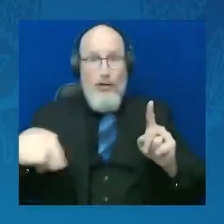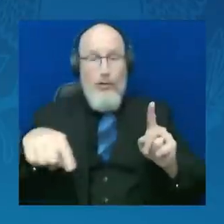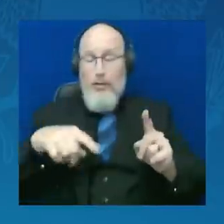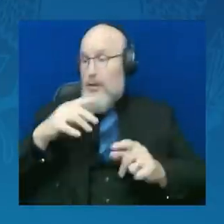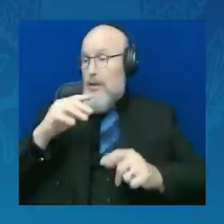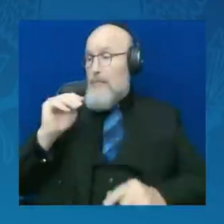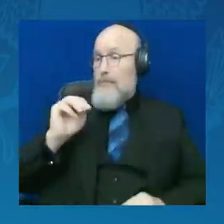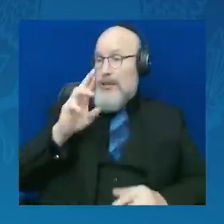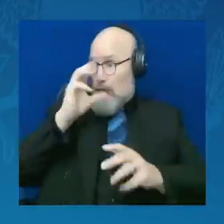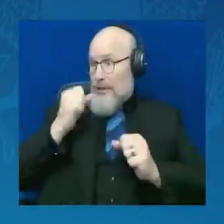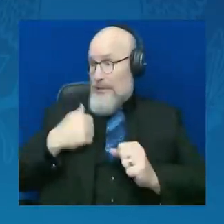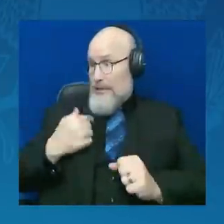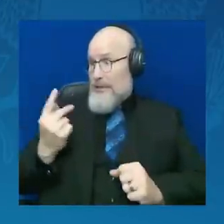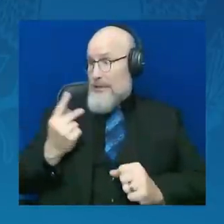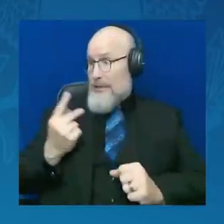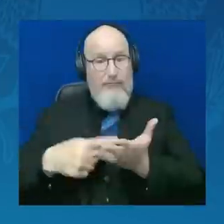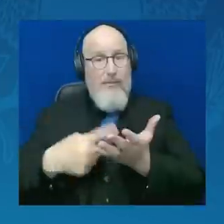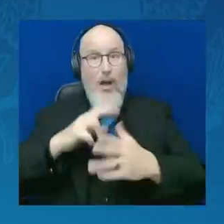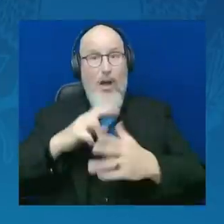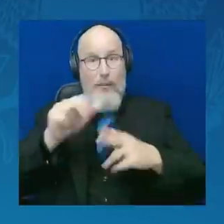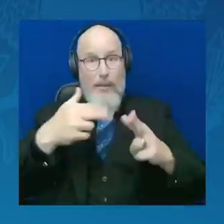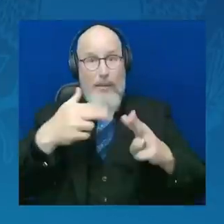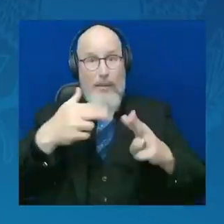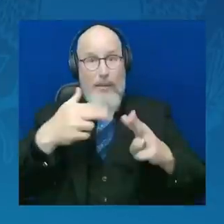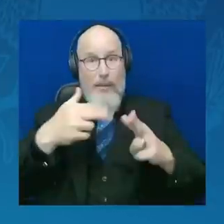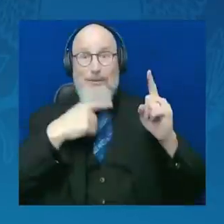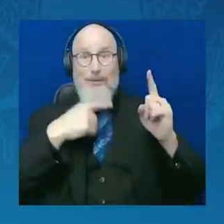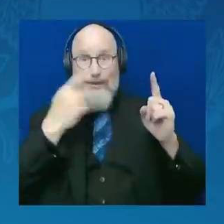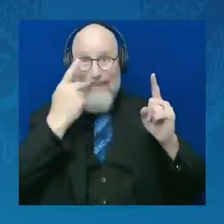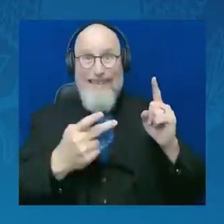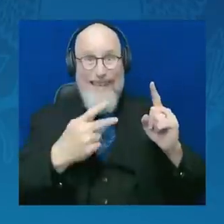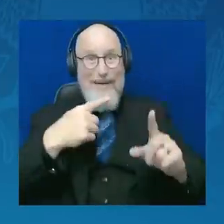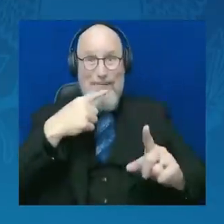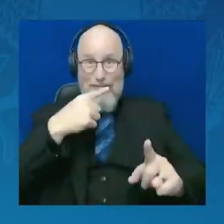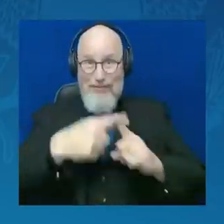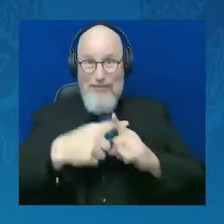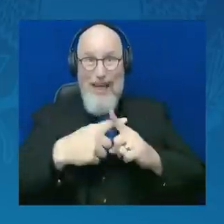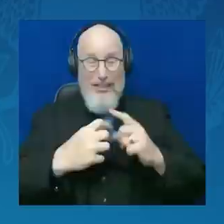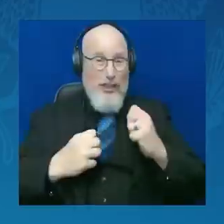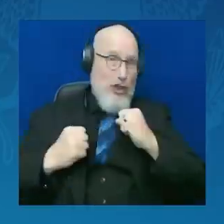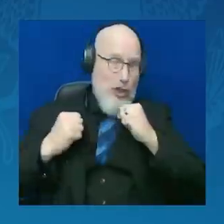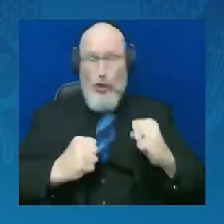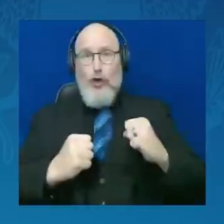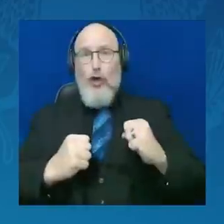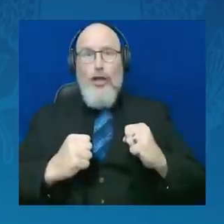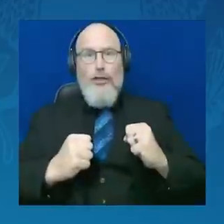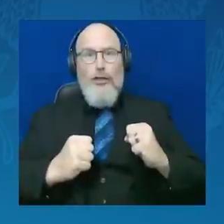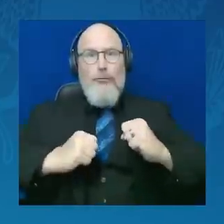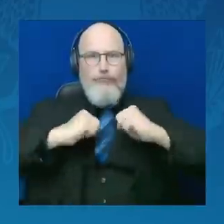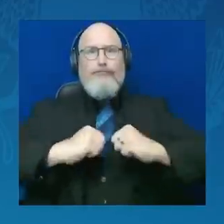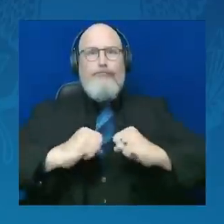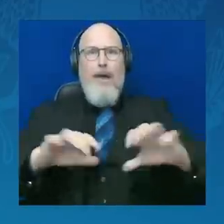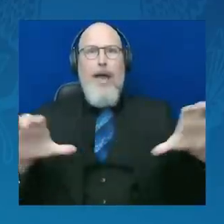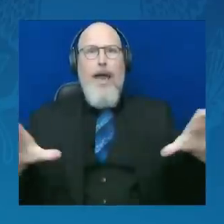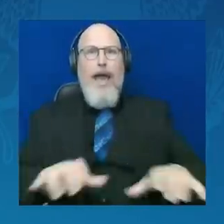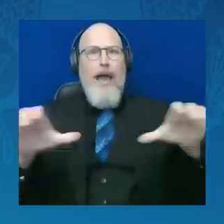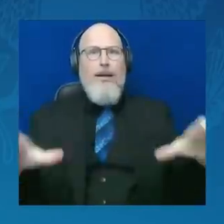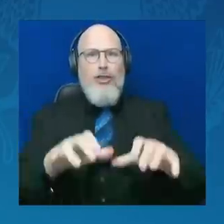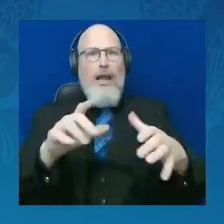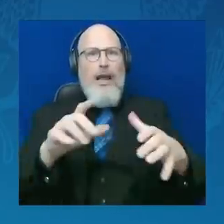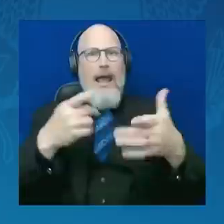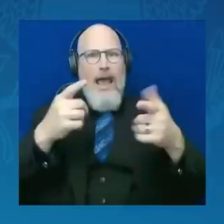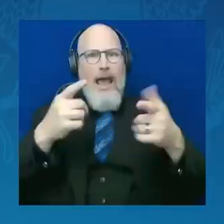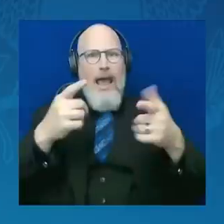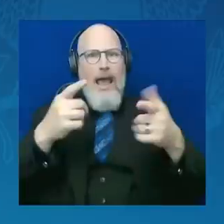far in terms of the courage and the bold action that has been taken through the NATO